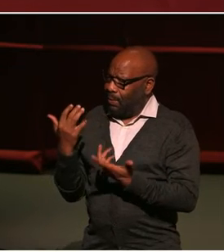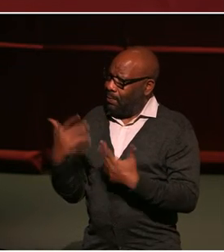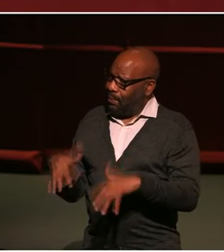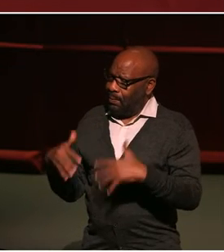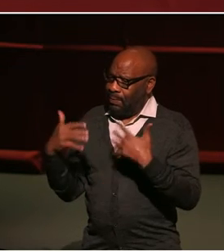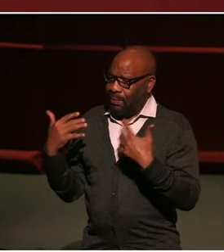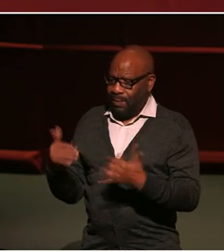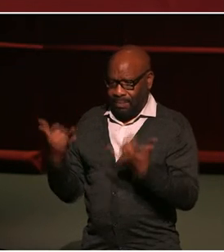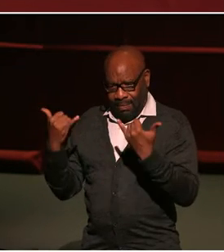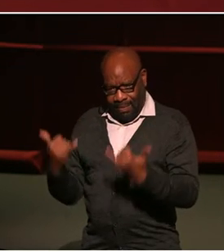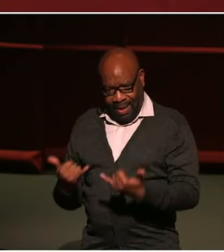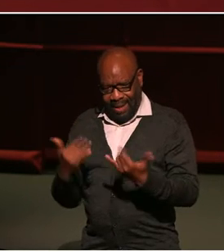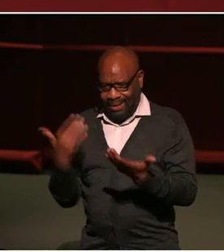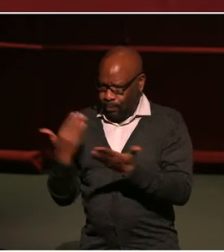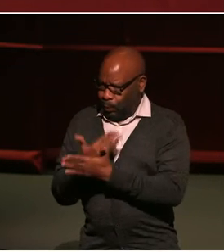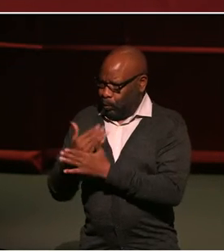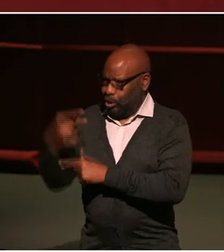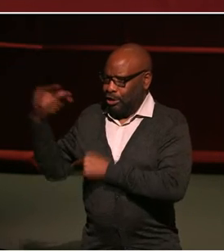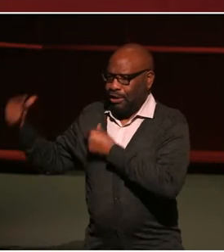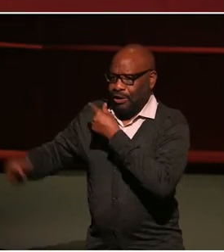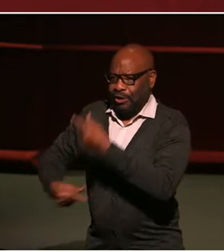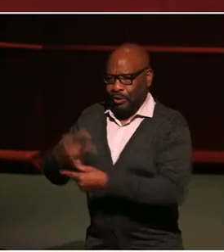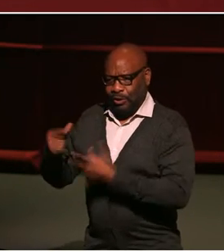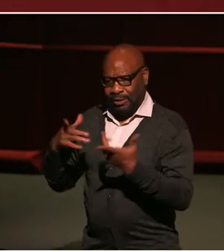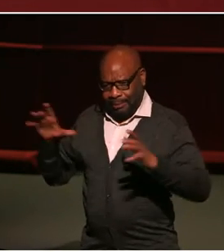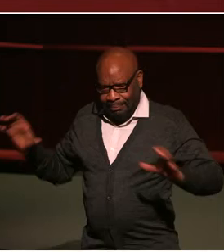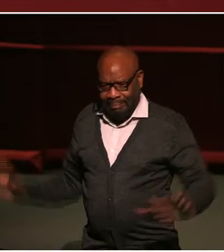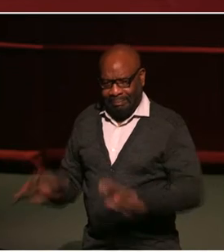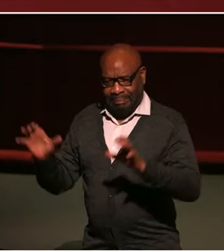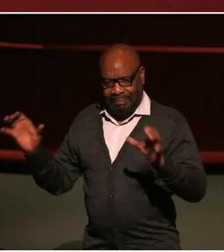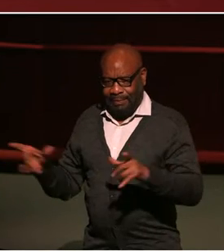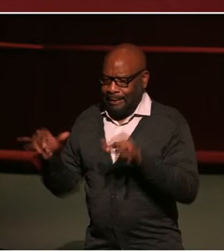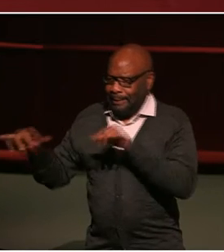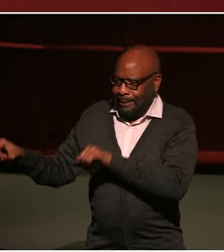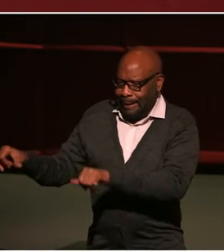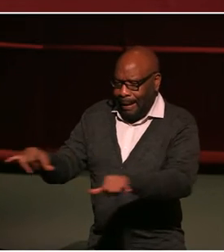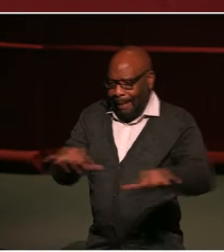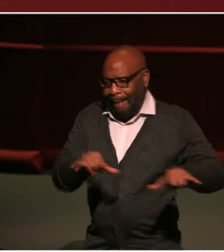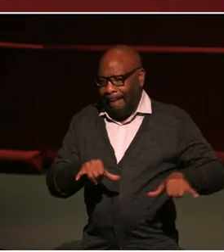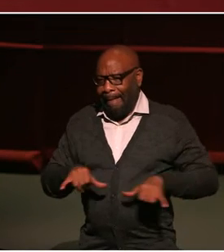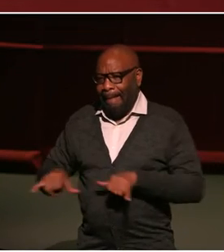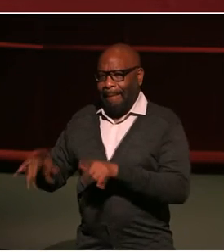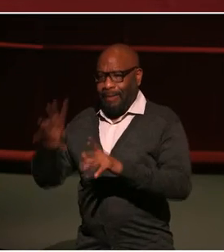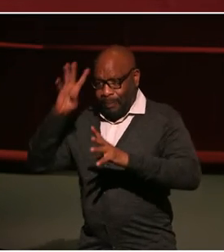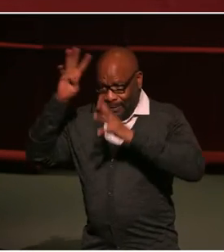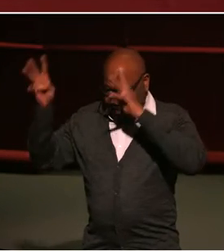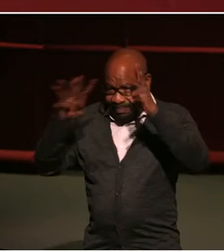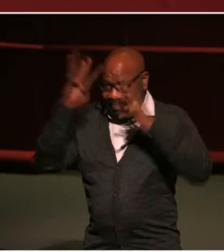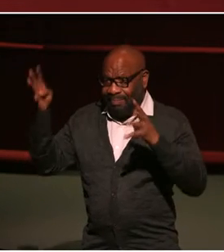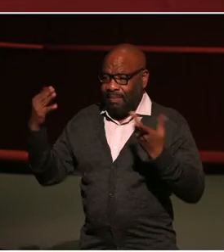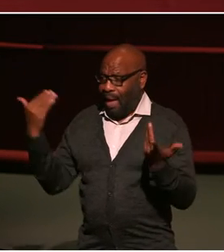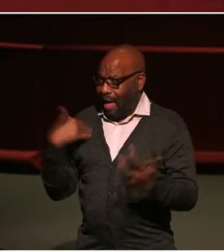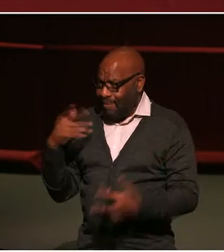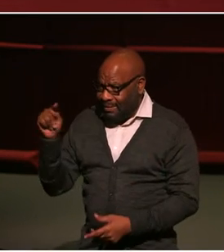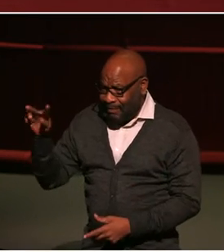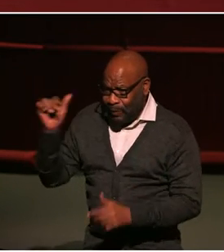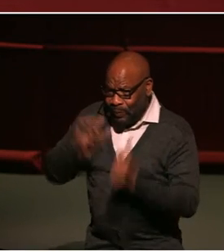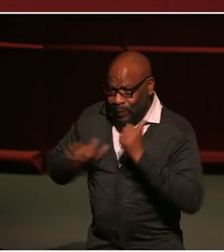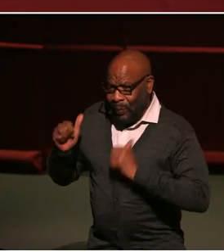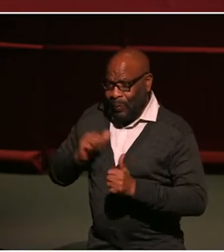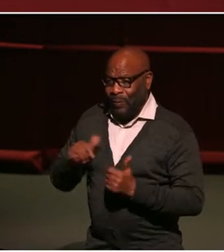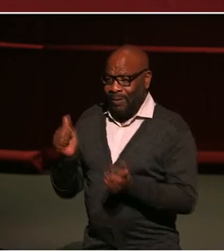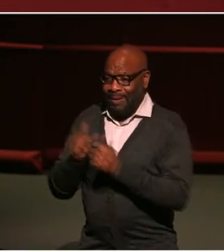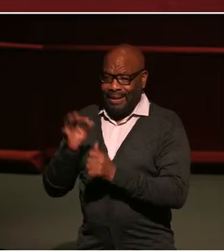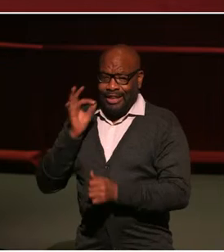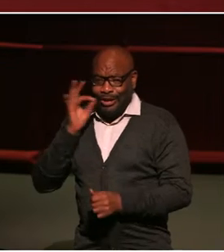generation, I think, who are also kind of doing the same creatively. Now we have TV shows, you know, on the air. We have films